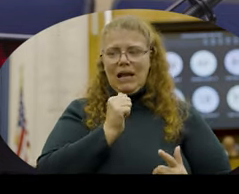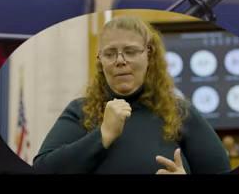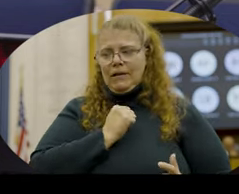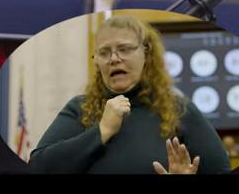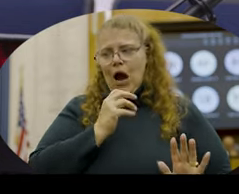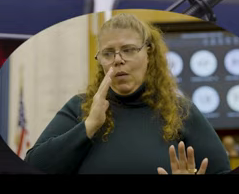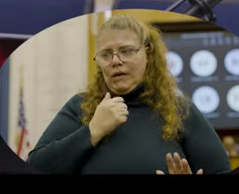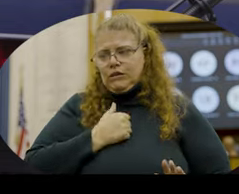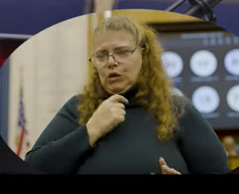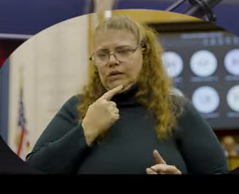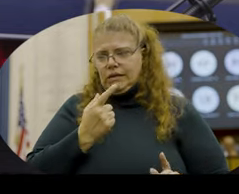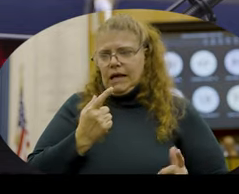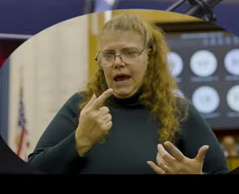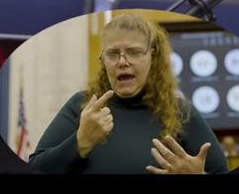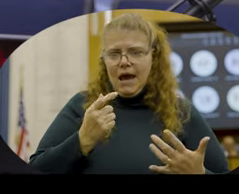Thank you, Jason Cameras.